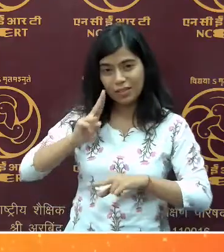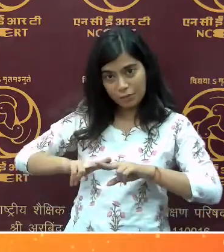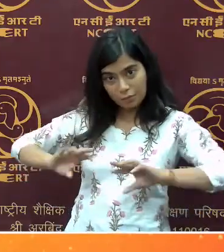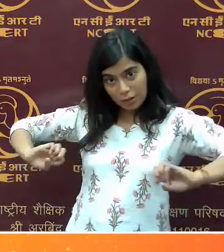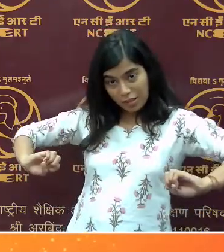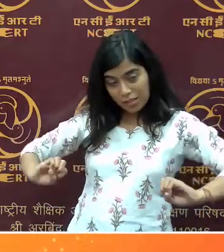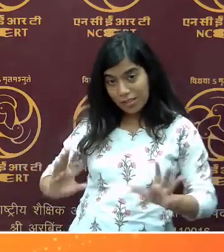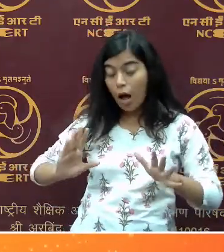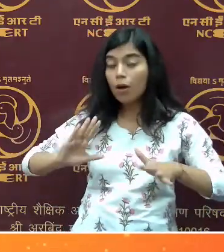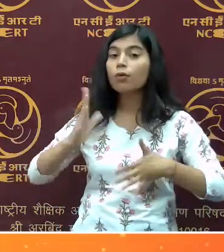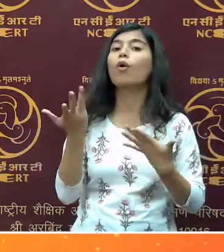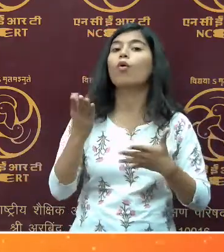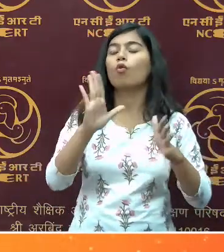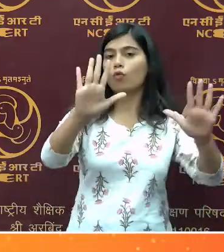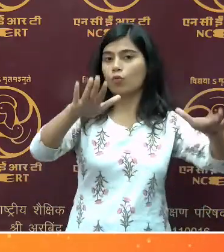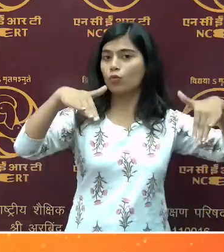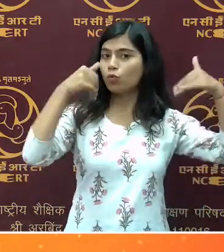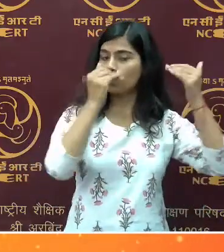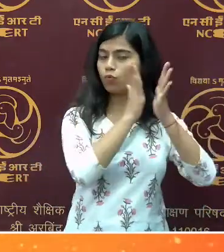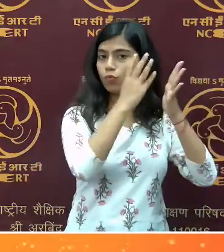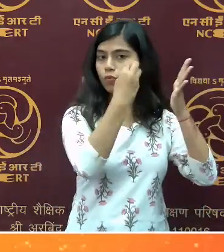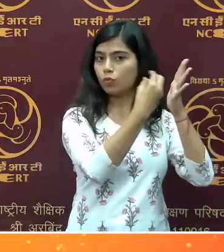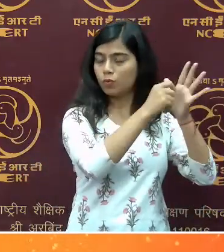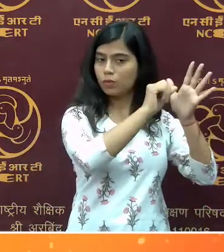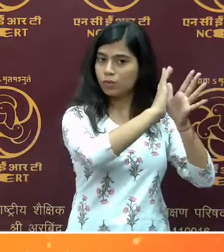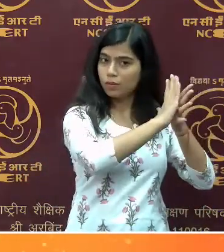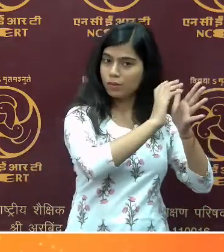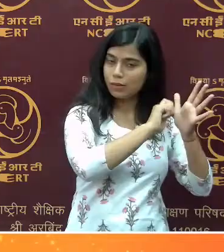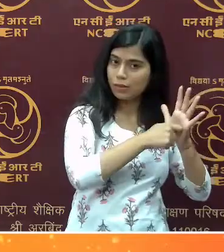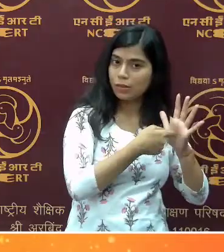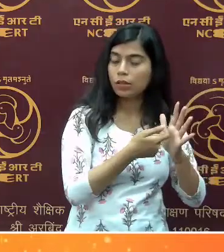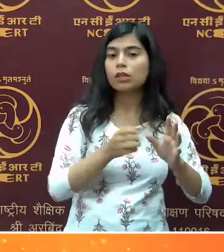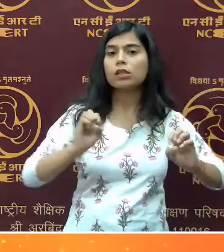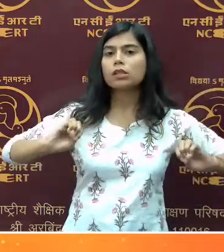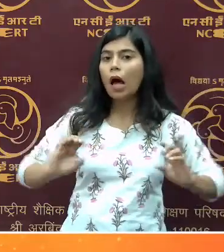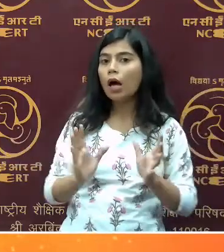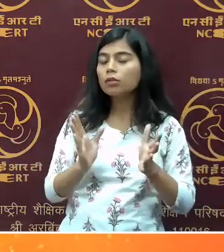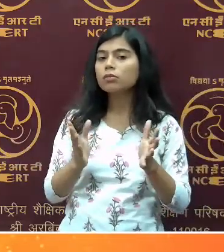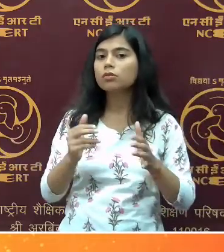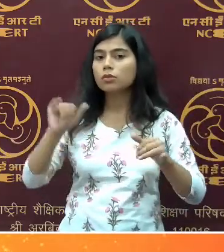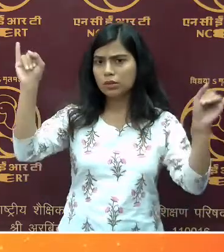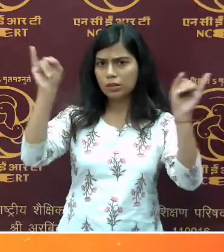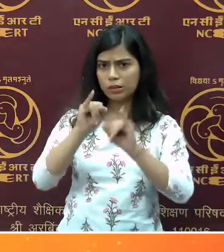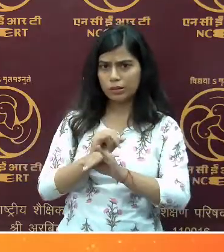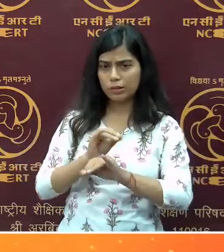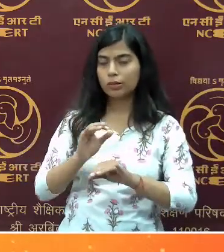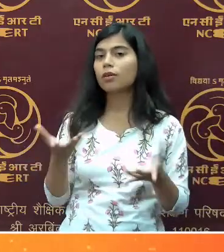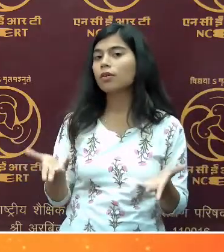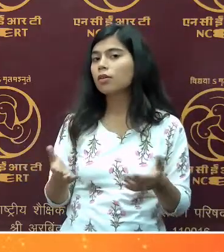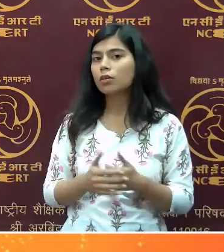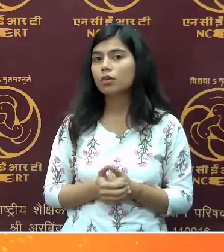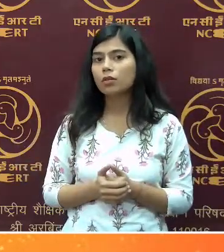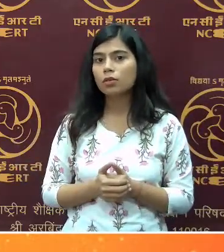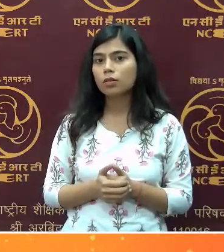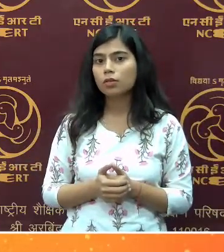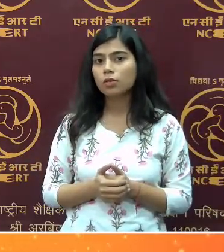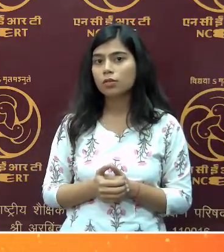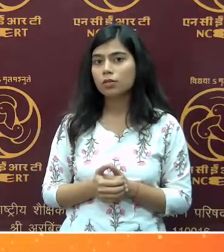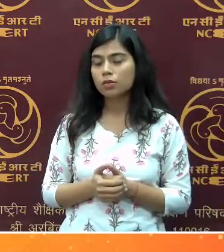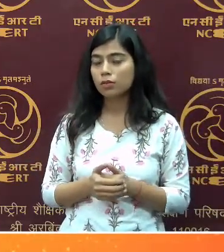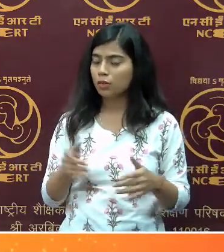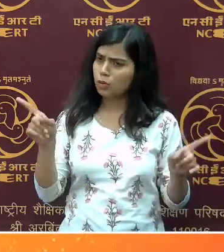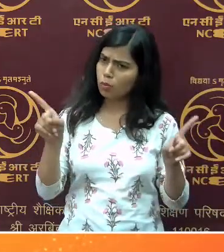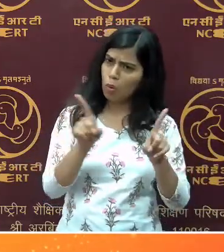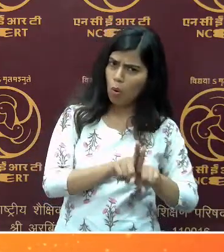constitution, since the moment the constitution started in our country, are these the fundamental rights still the